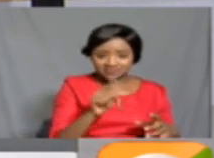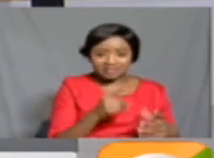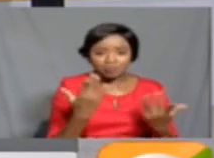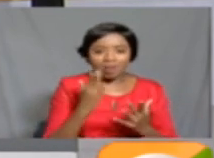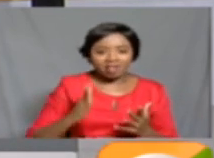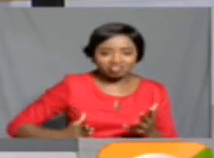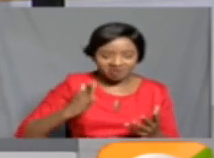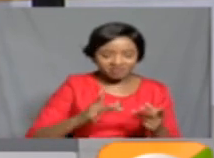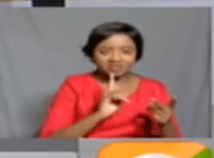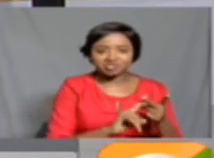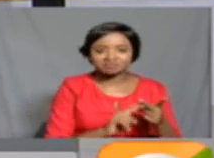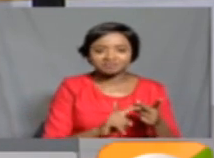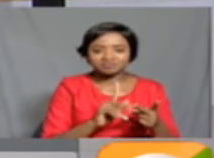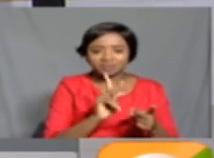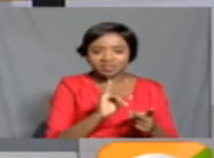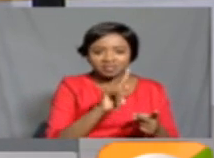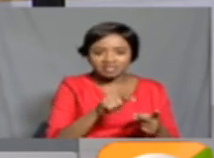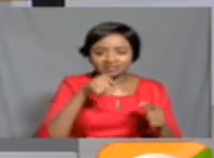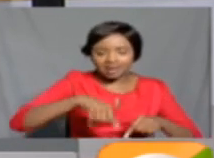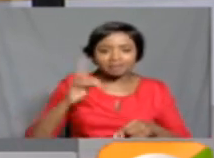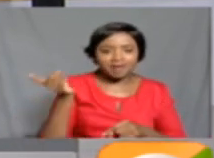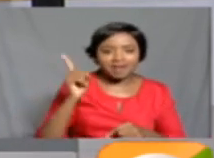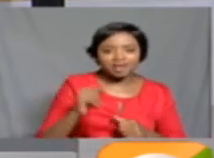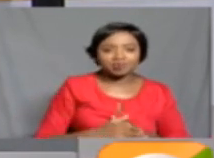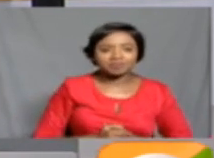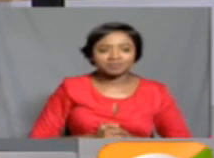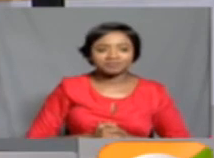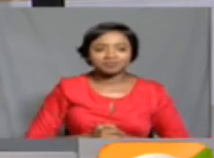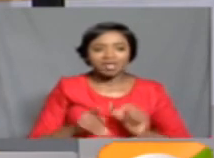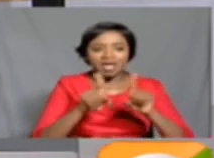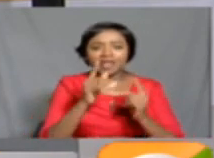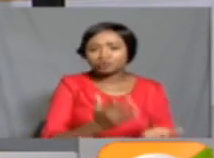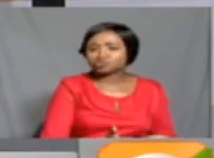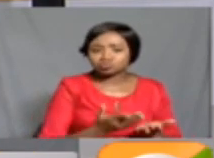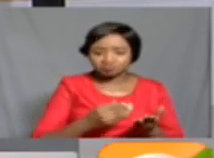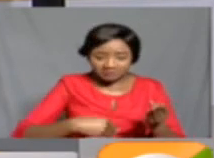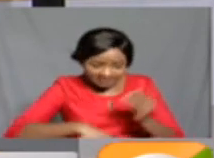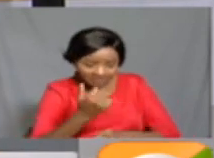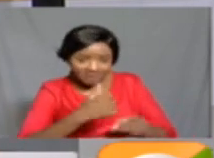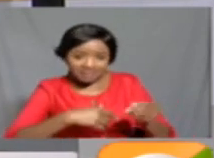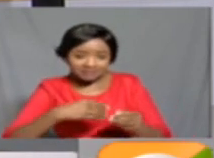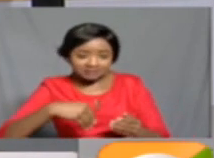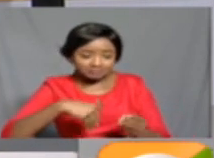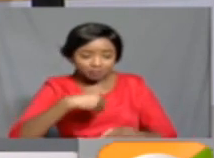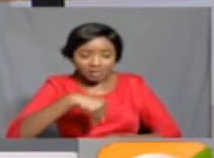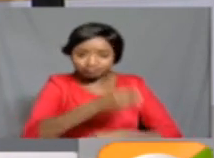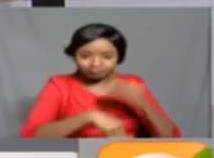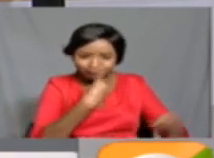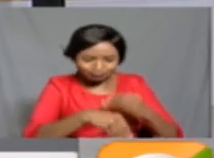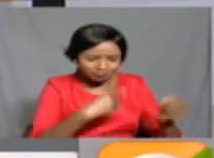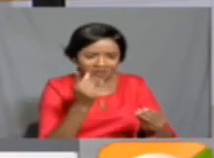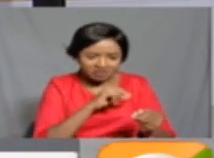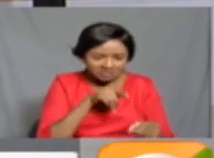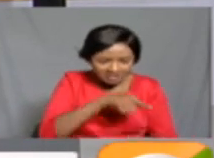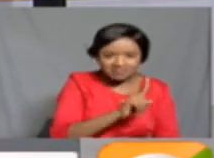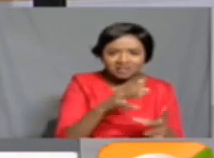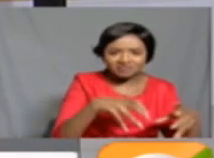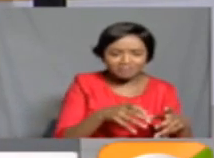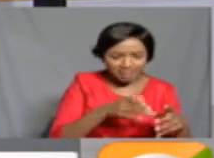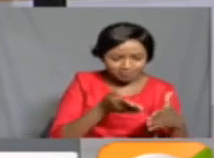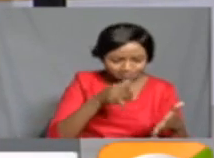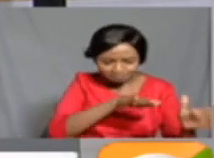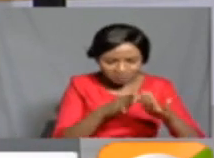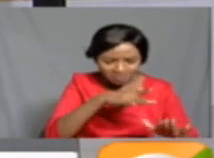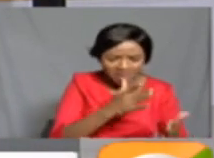and KIT, that is here in Nairobi. Now, supplies will be made to the companies who will prepare and do the packaging and then export